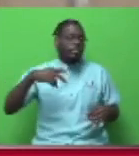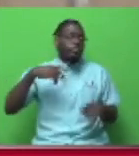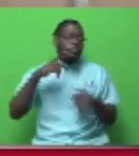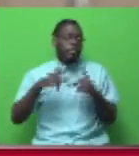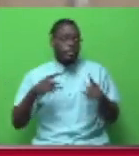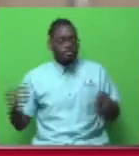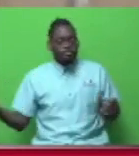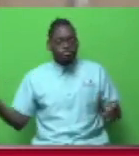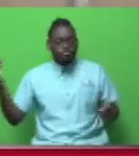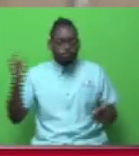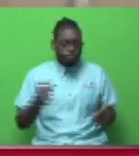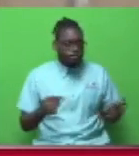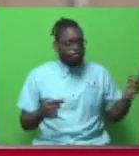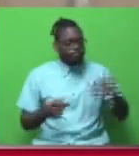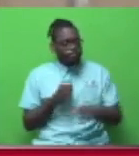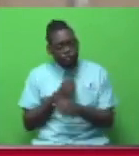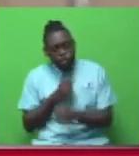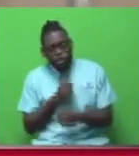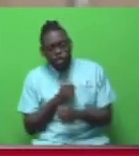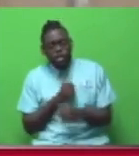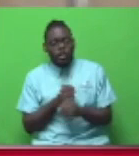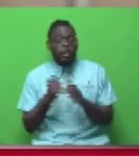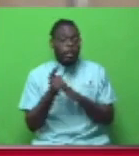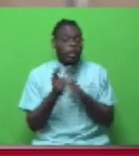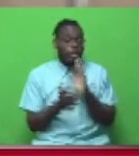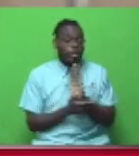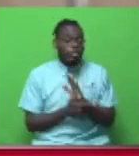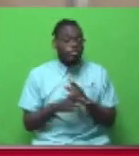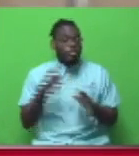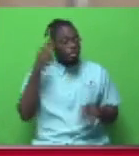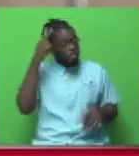General the importance in developing our young people who